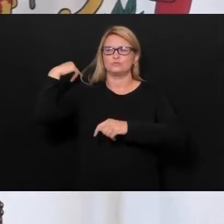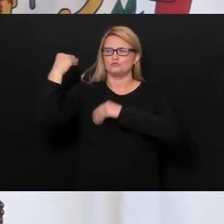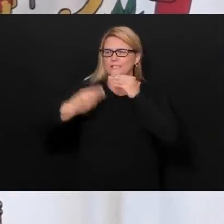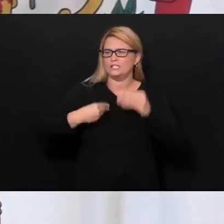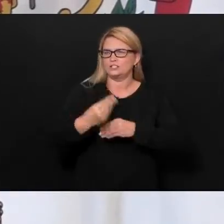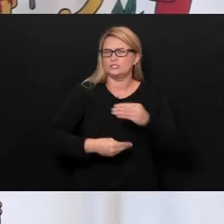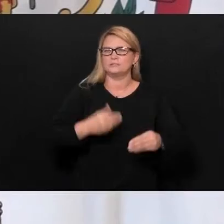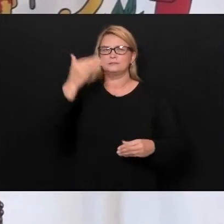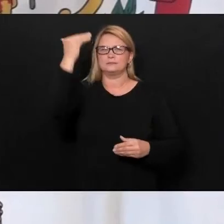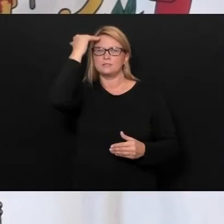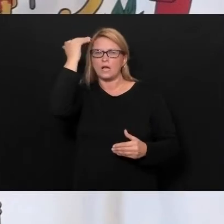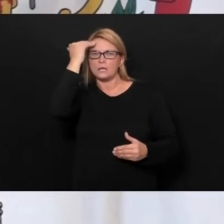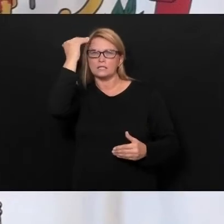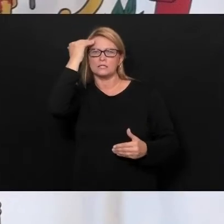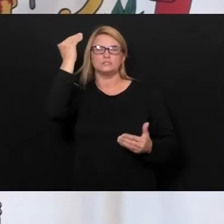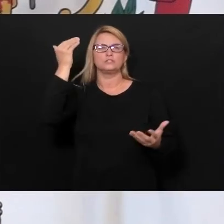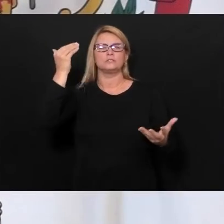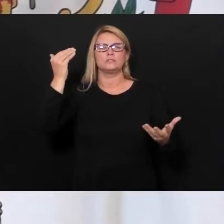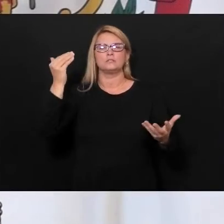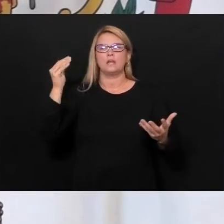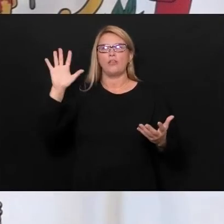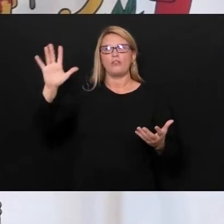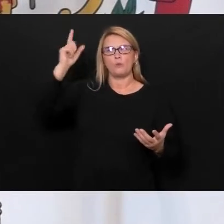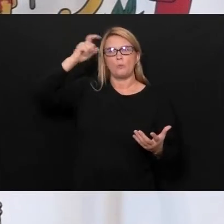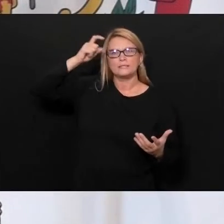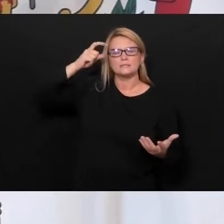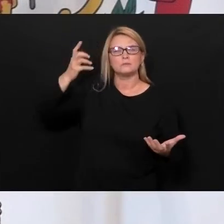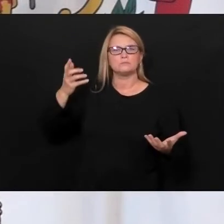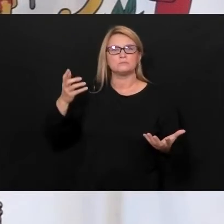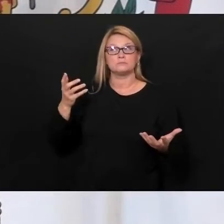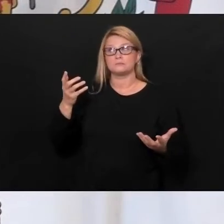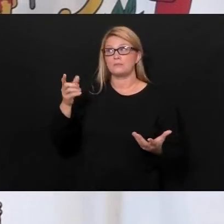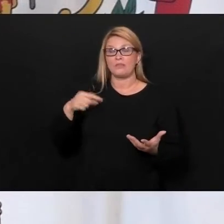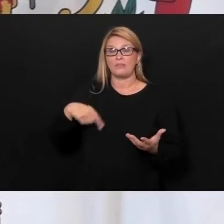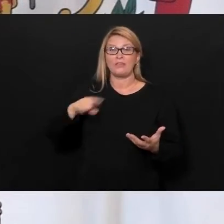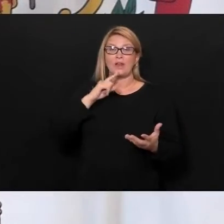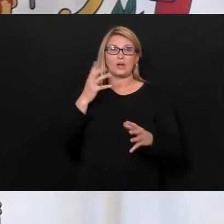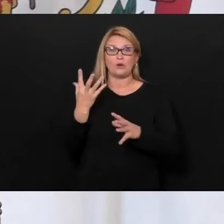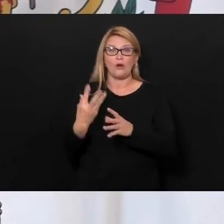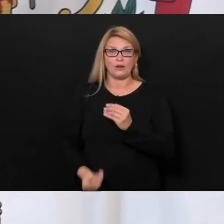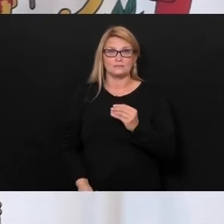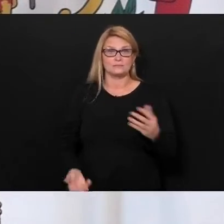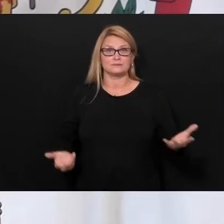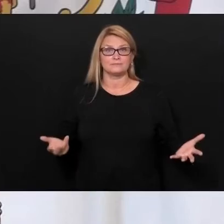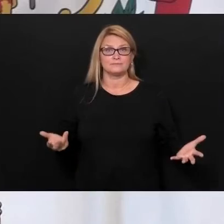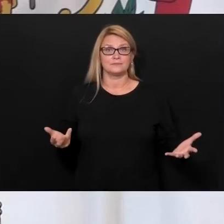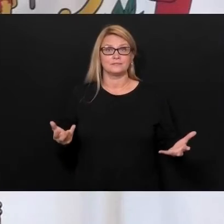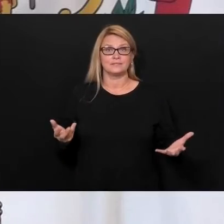goodness about their wisdom? We're losing them. We're losing them really fast.